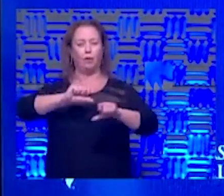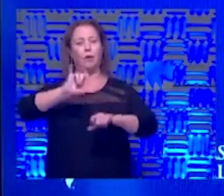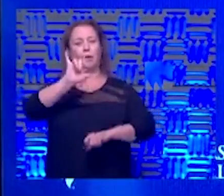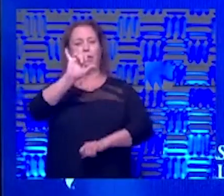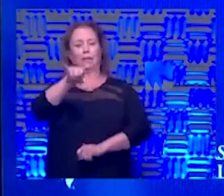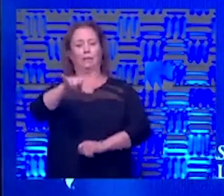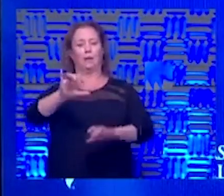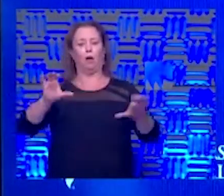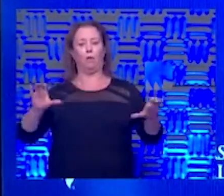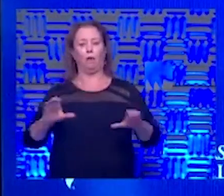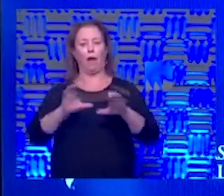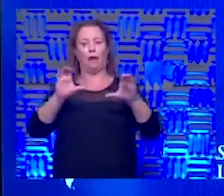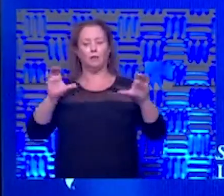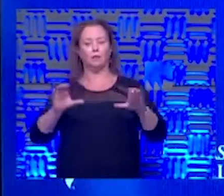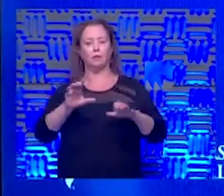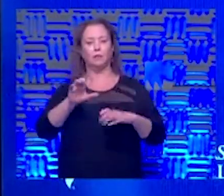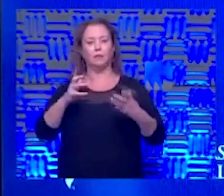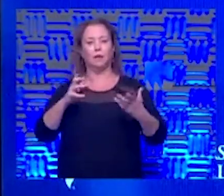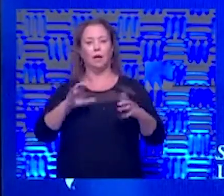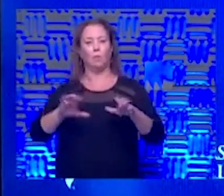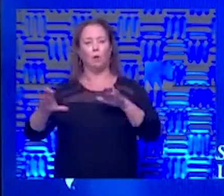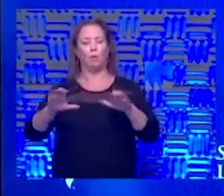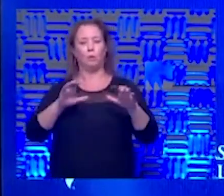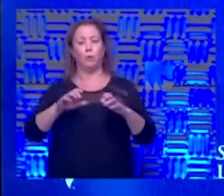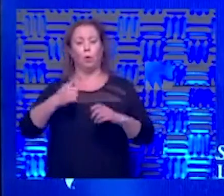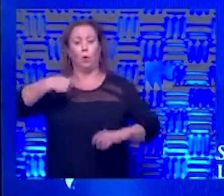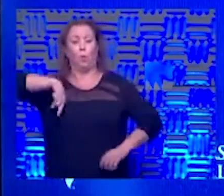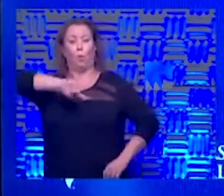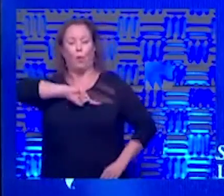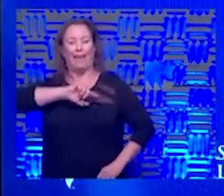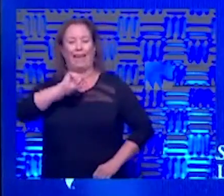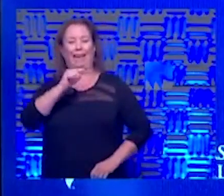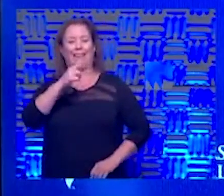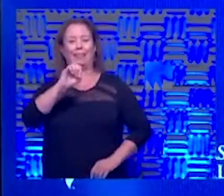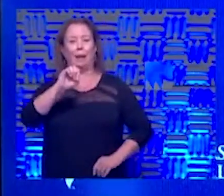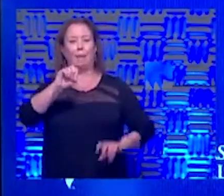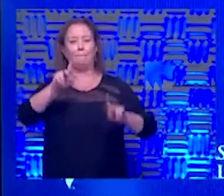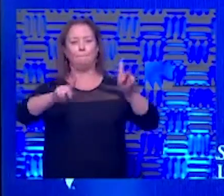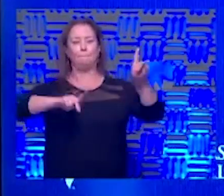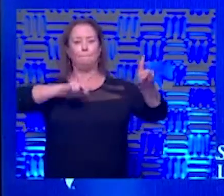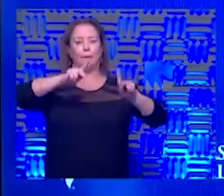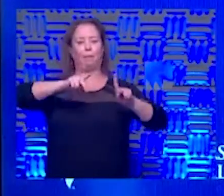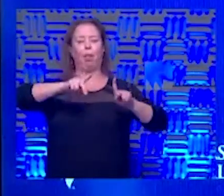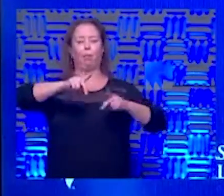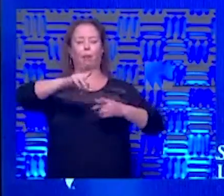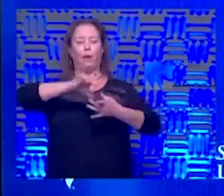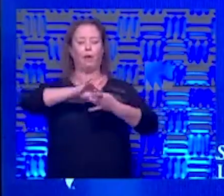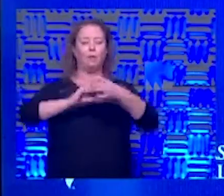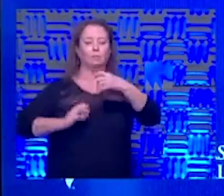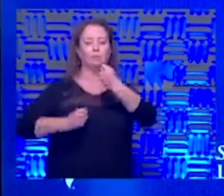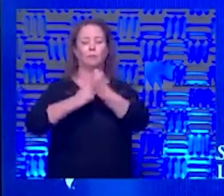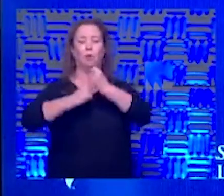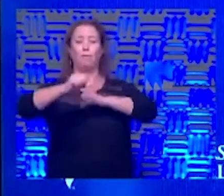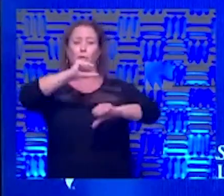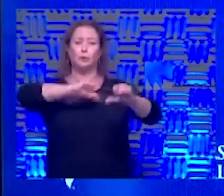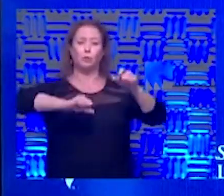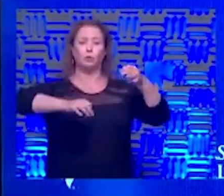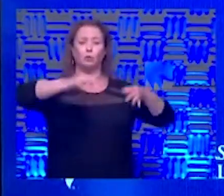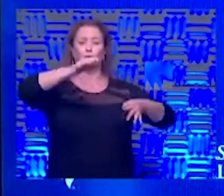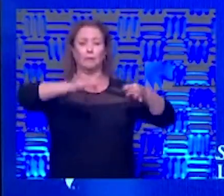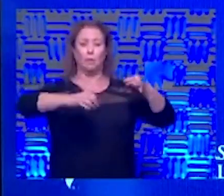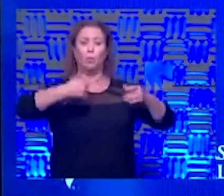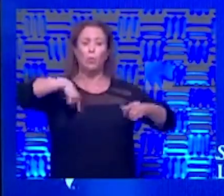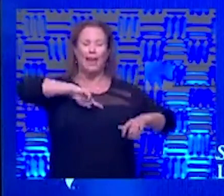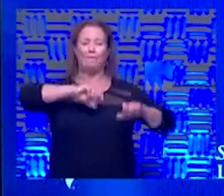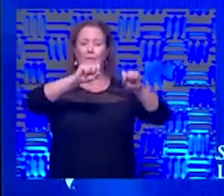by our actions and our deeds. We the people get to determine issues around social justice, and we the people have the ability to change